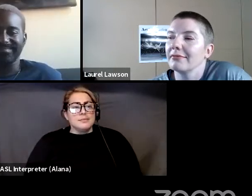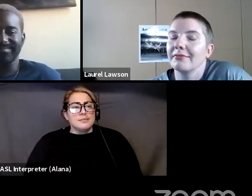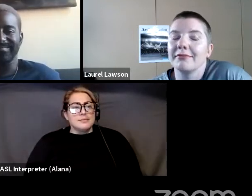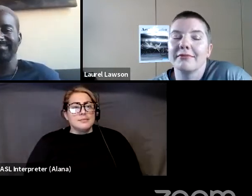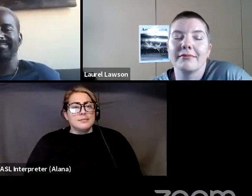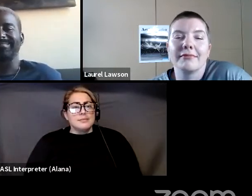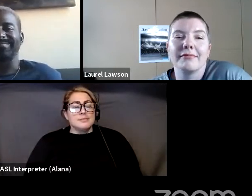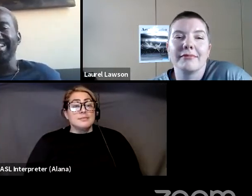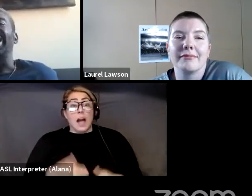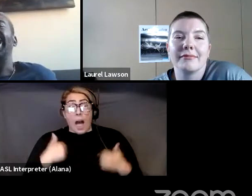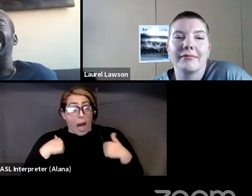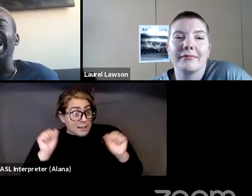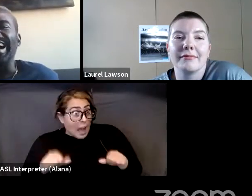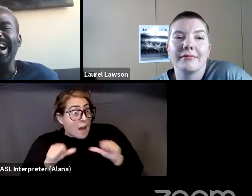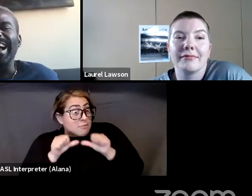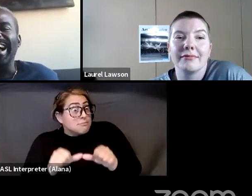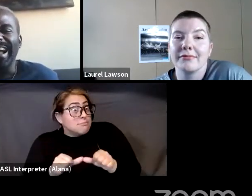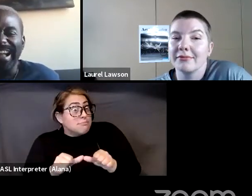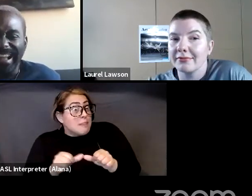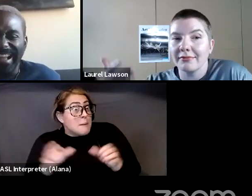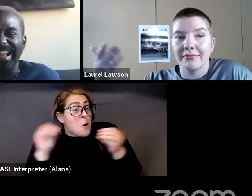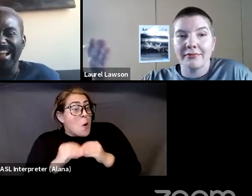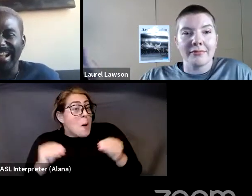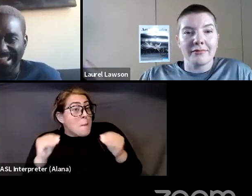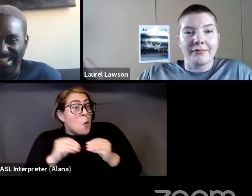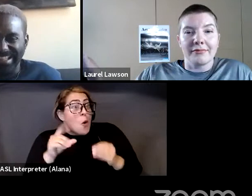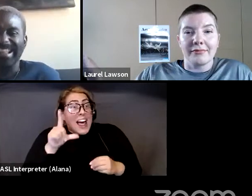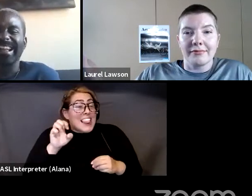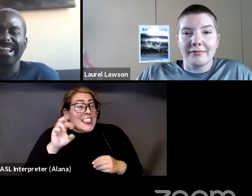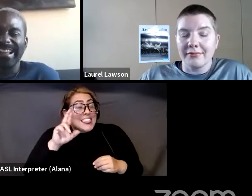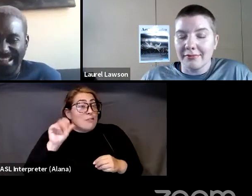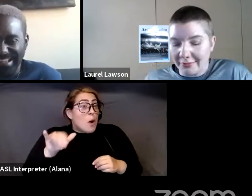I can keep going. Leroy Moore.